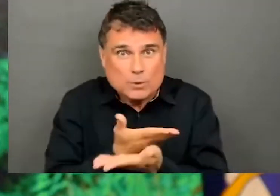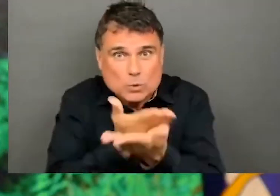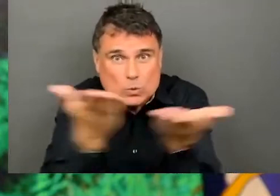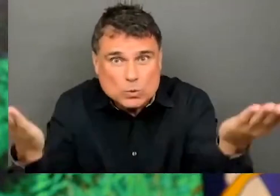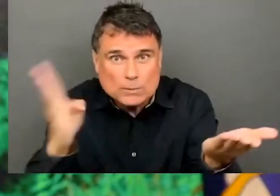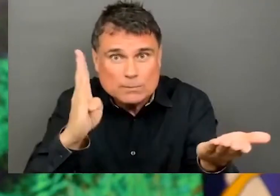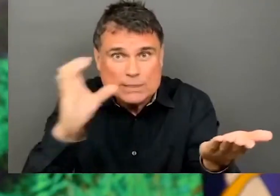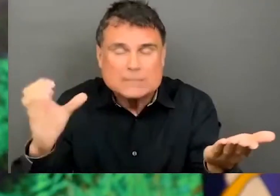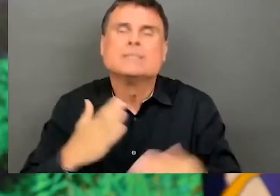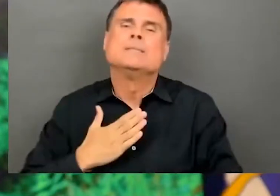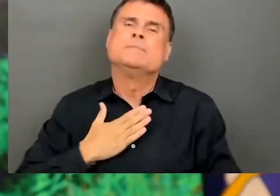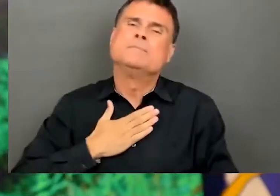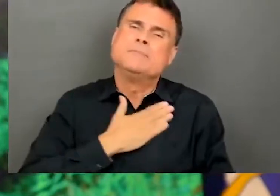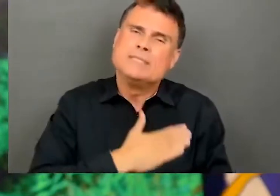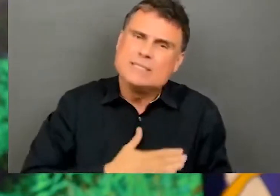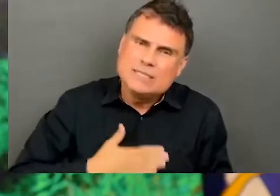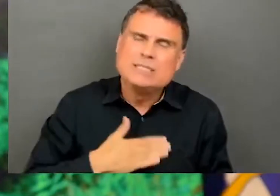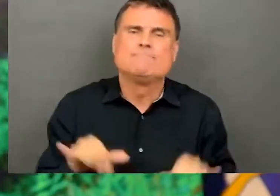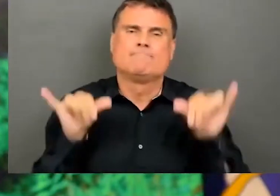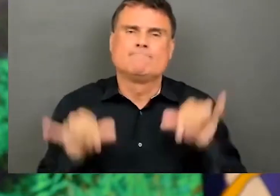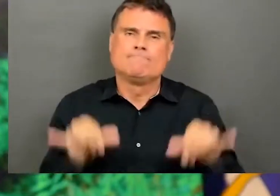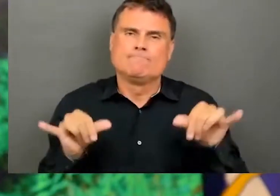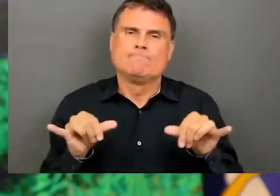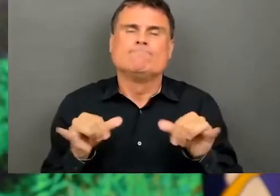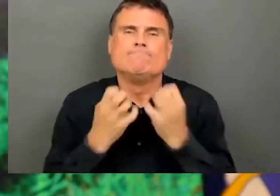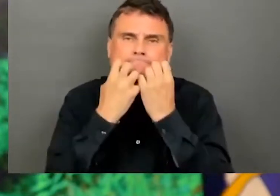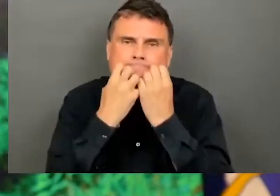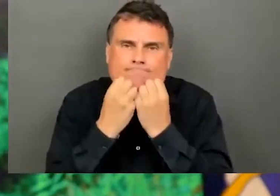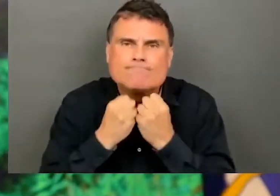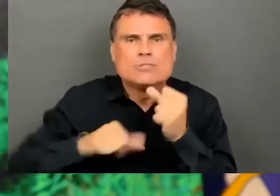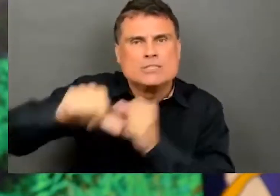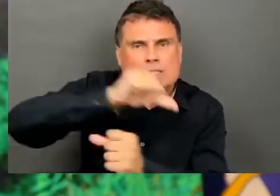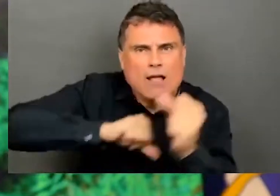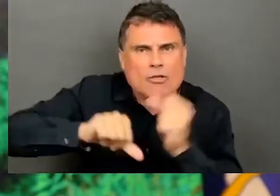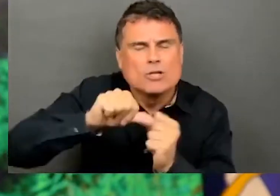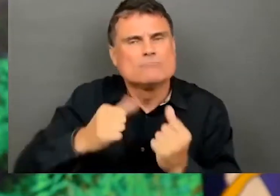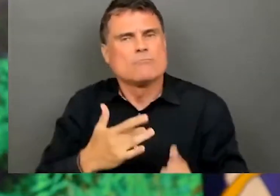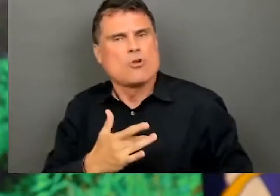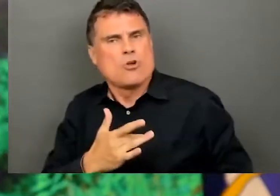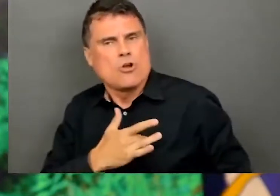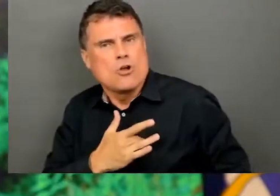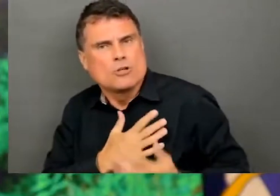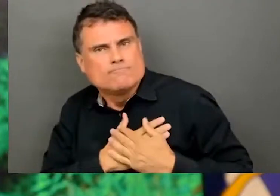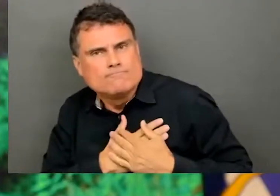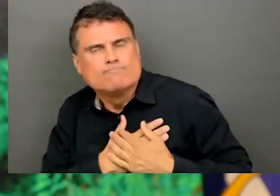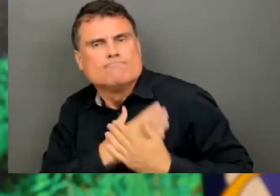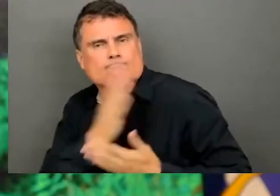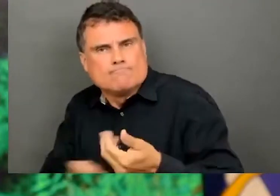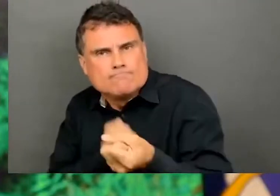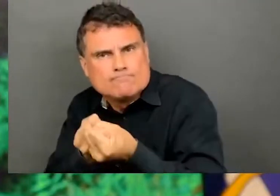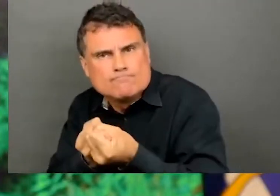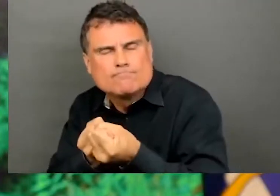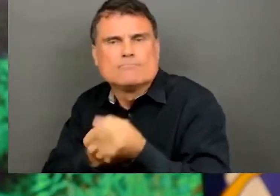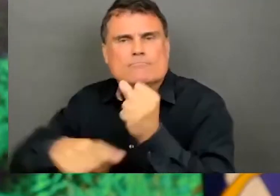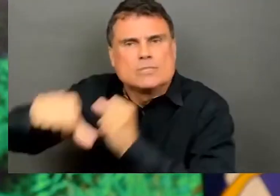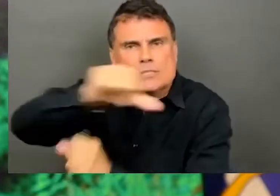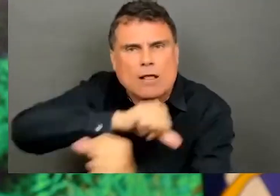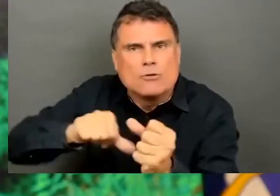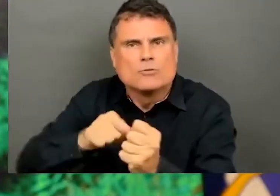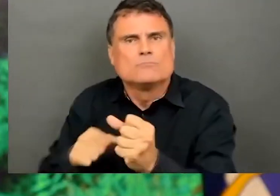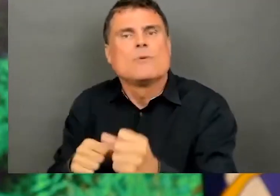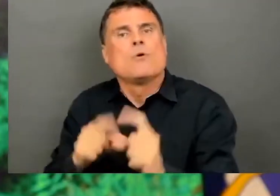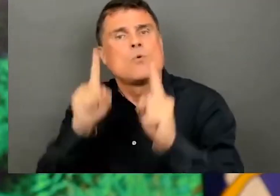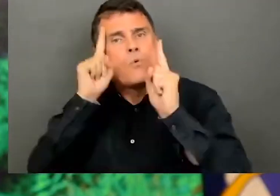and compassion that we have shown each other throughout this entire pandemic, and make sure that we can continue to support our loved